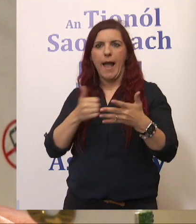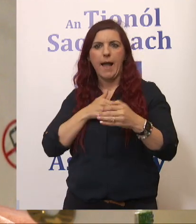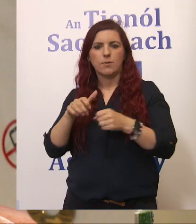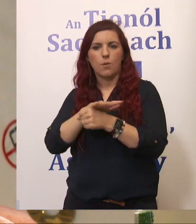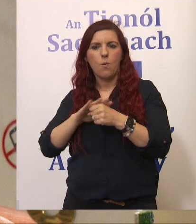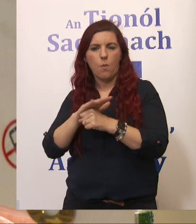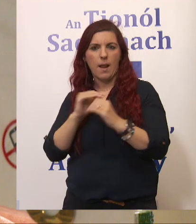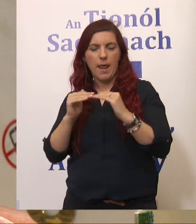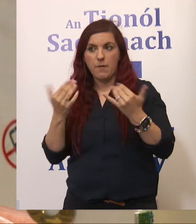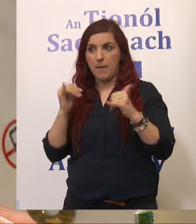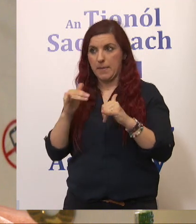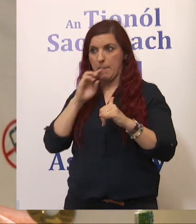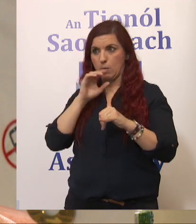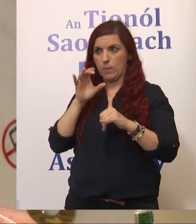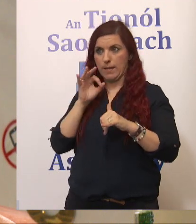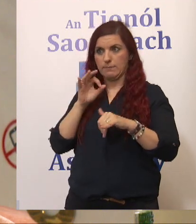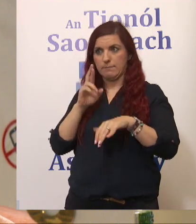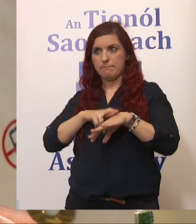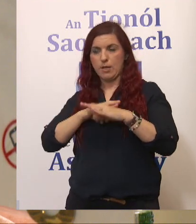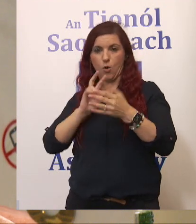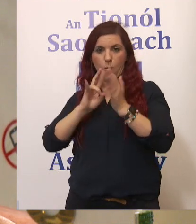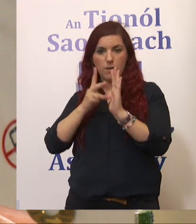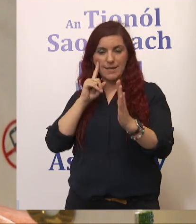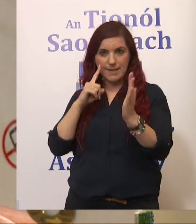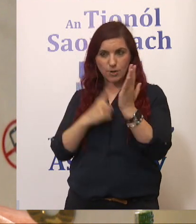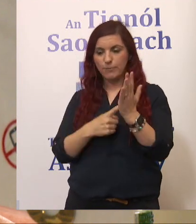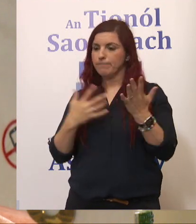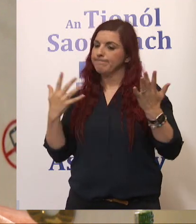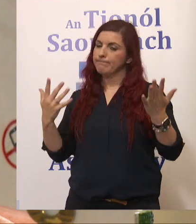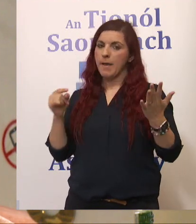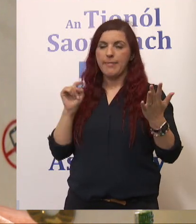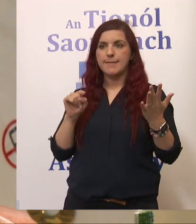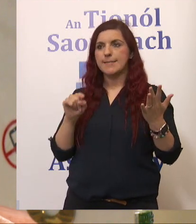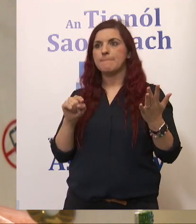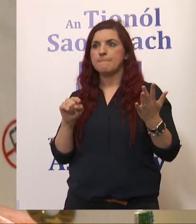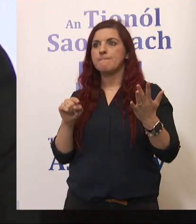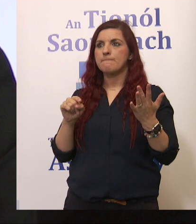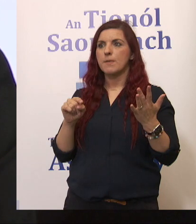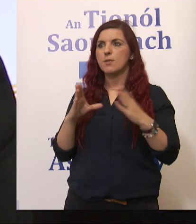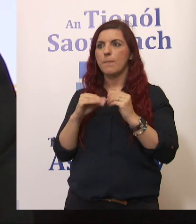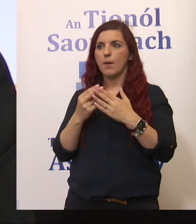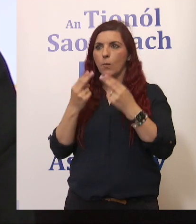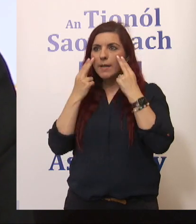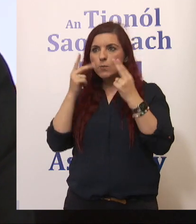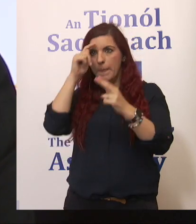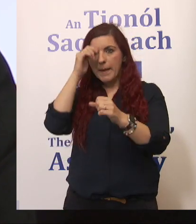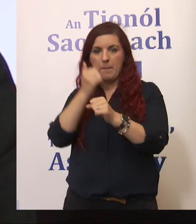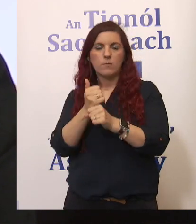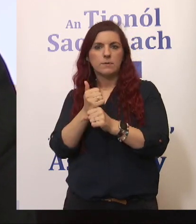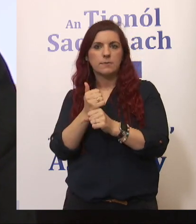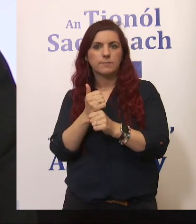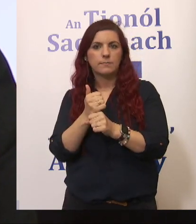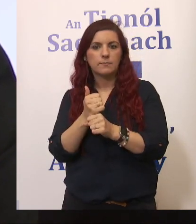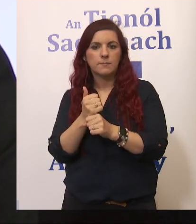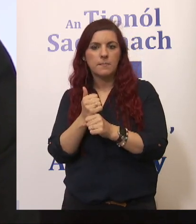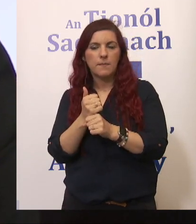better quality decisions. But look, that's a sort of a consideration that government at the time, I presume,